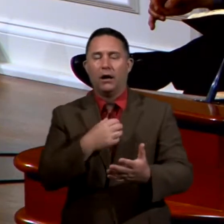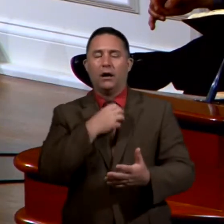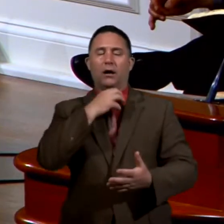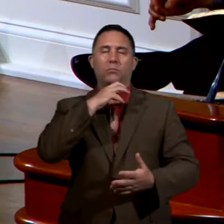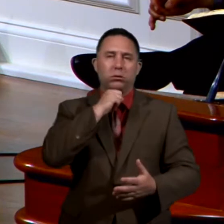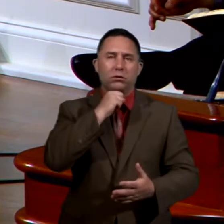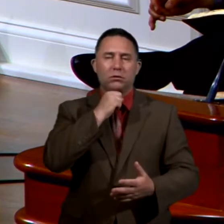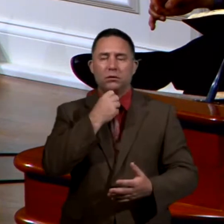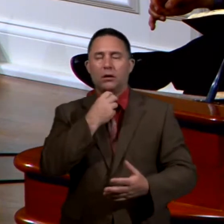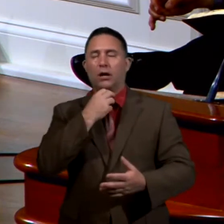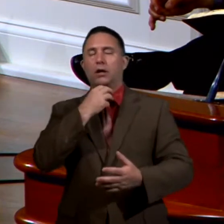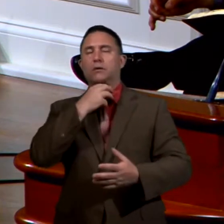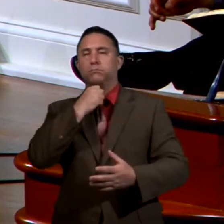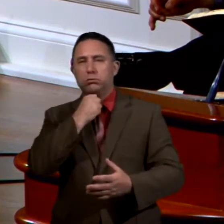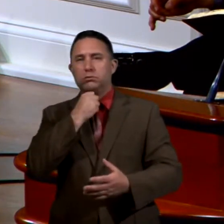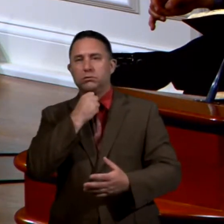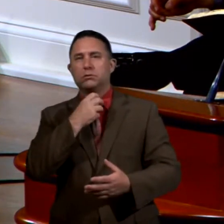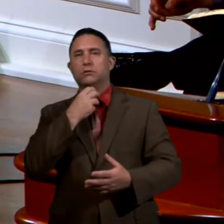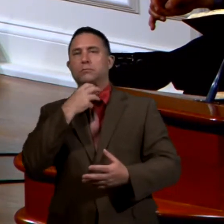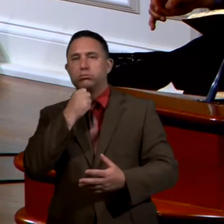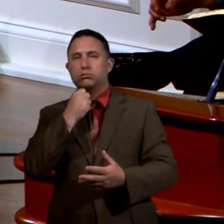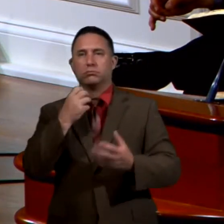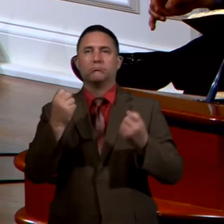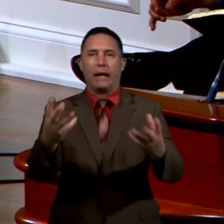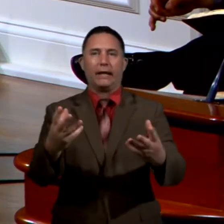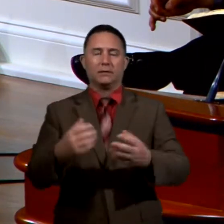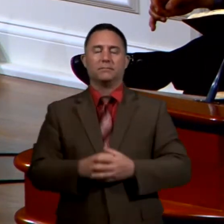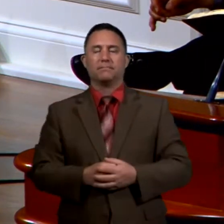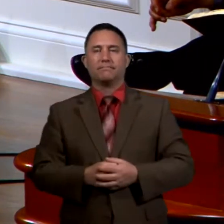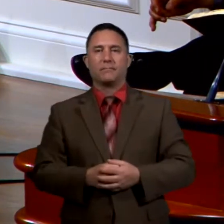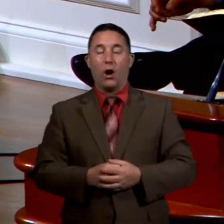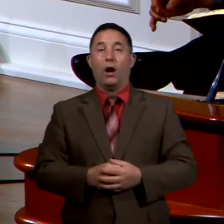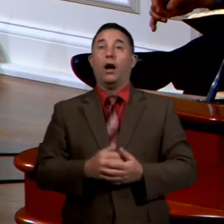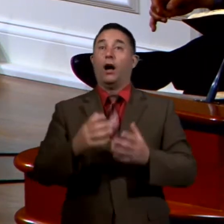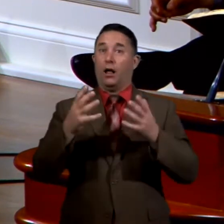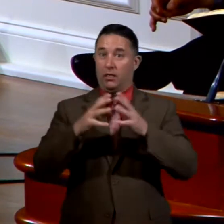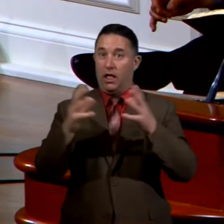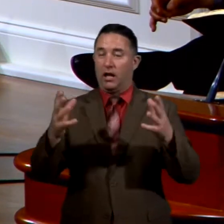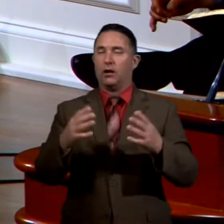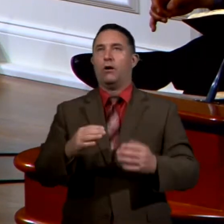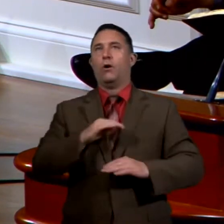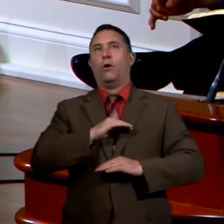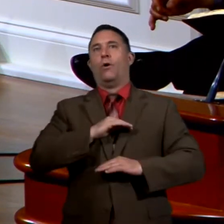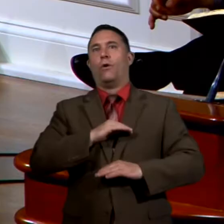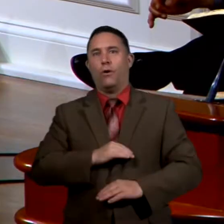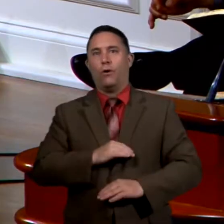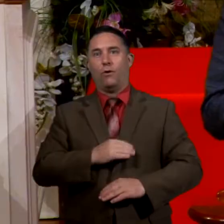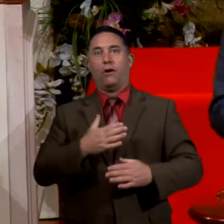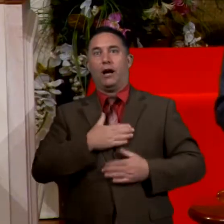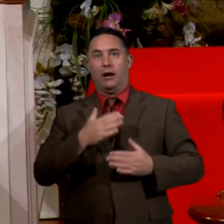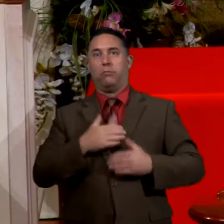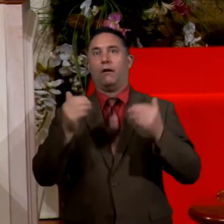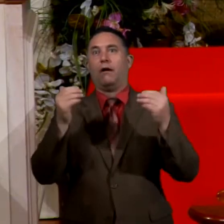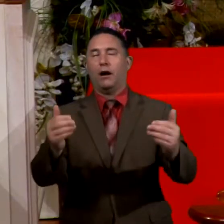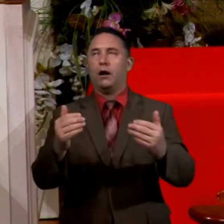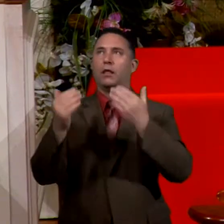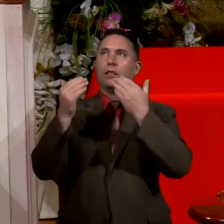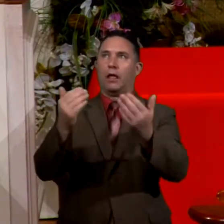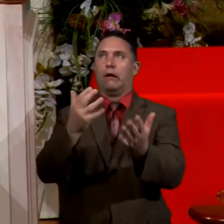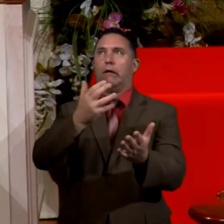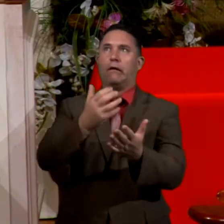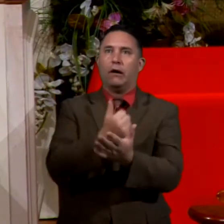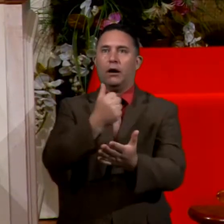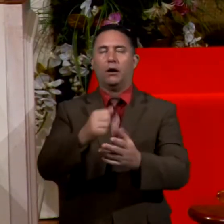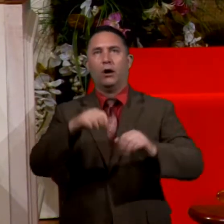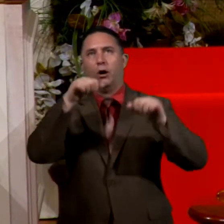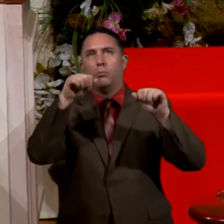have's in this world. And there's also a lot of I'm glad I did, and a lot of I'm so thankful that I could, and I'm